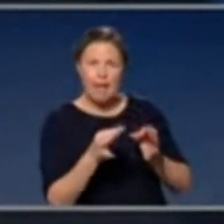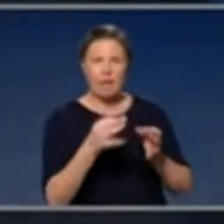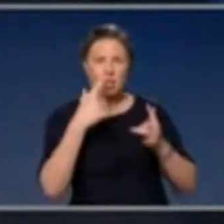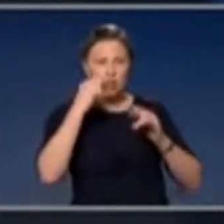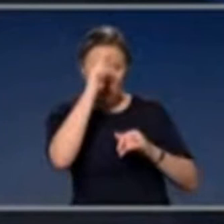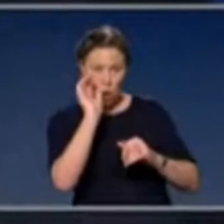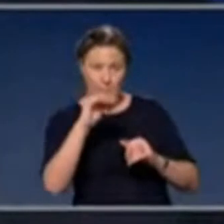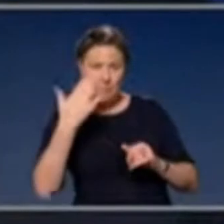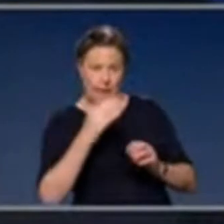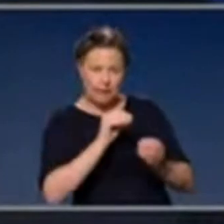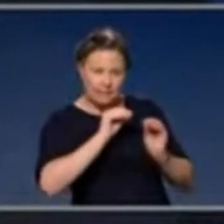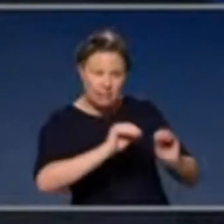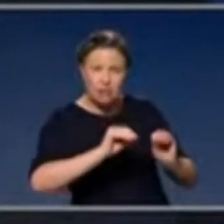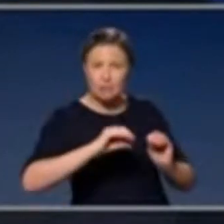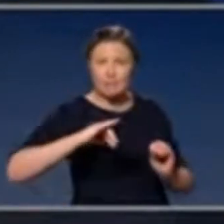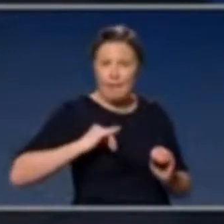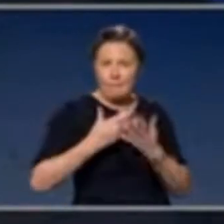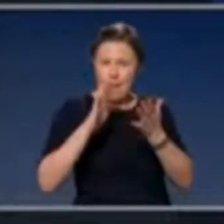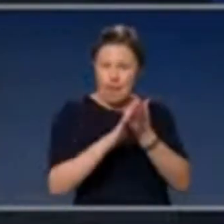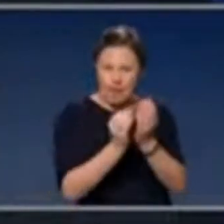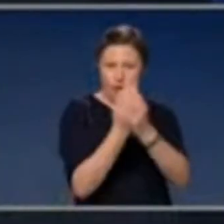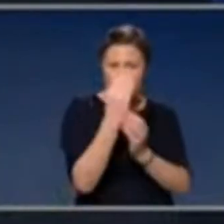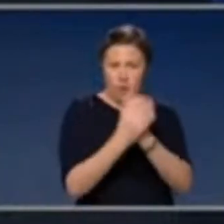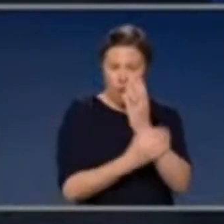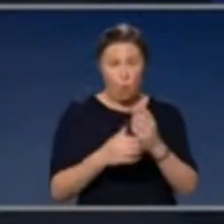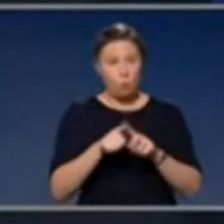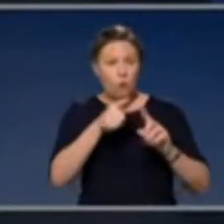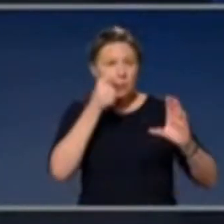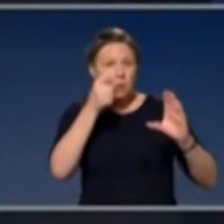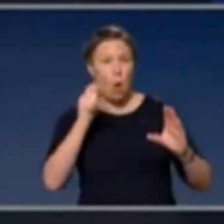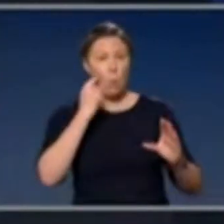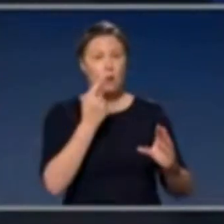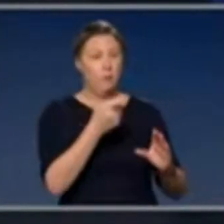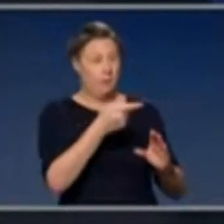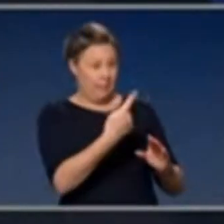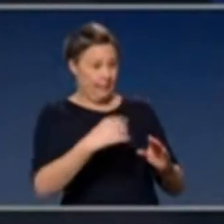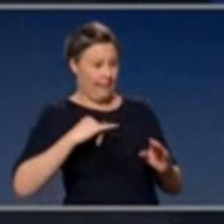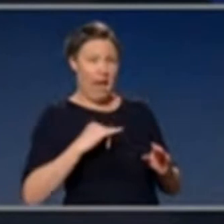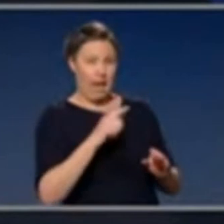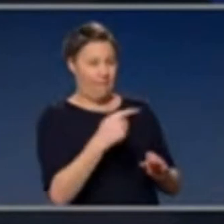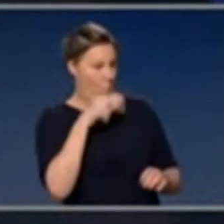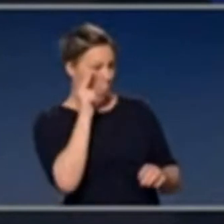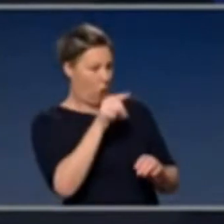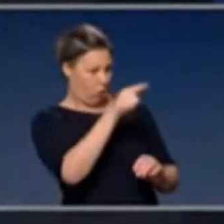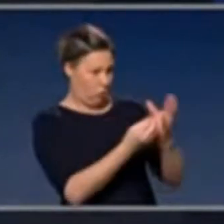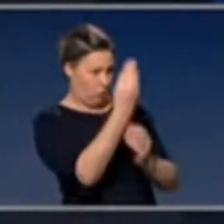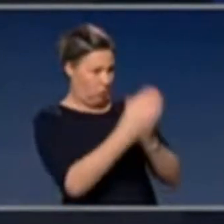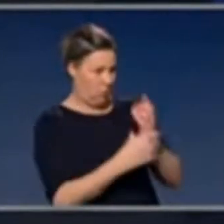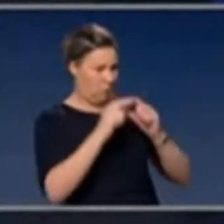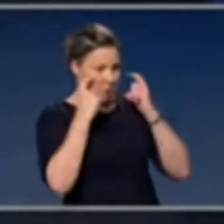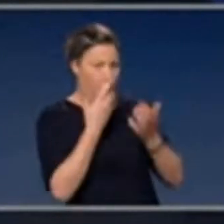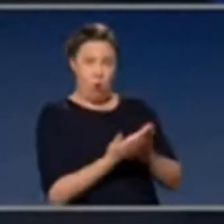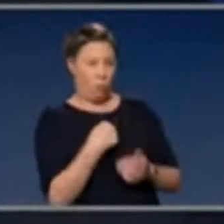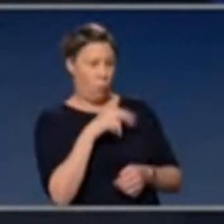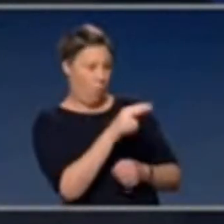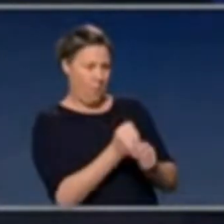staff, the PPE use, actually watching people use that PPE, etc. So in great detail working through